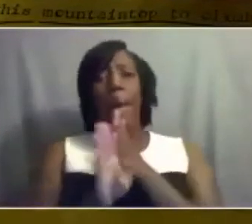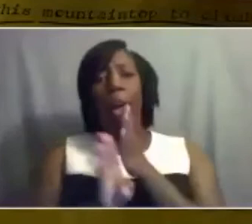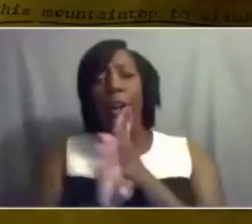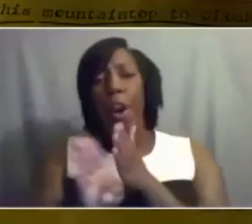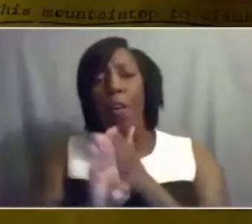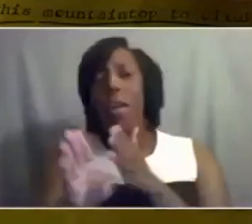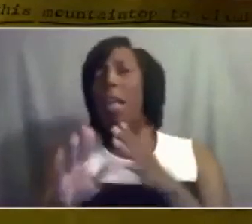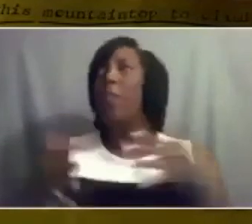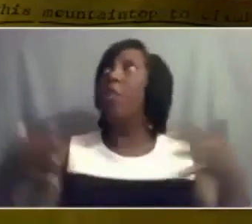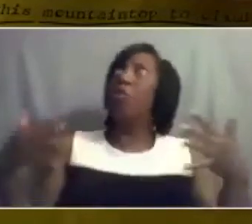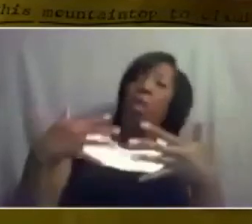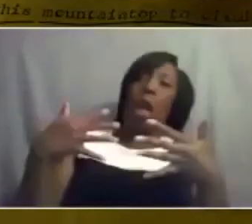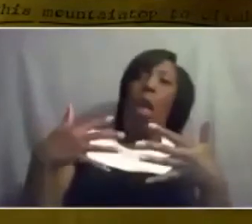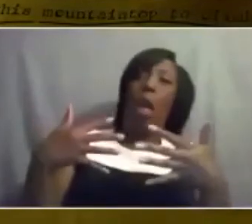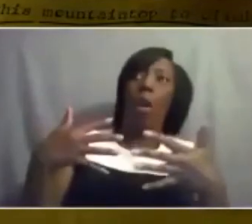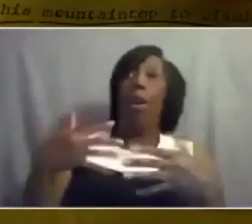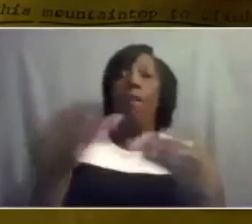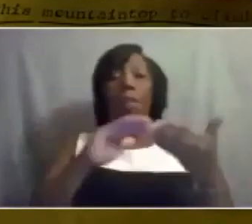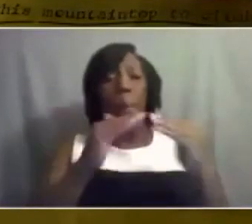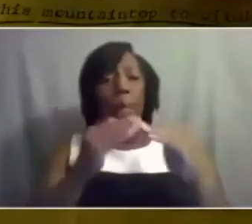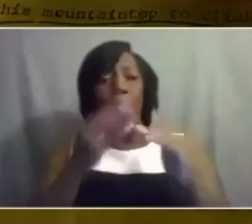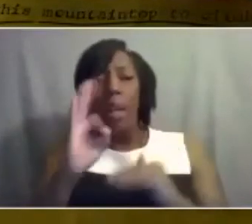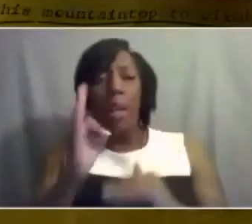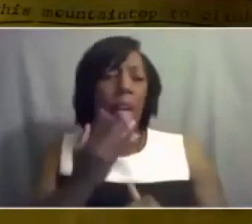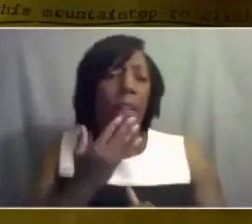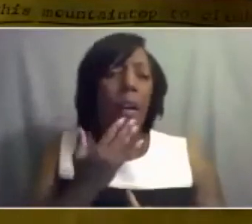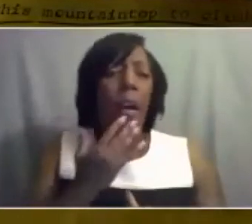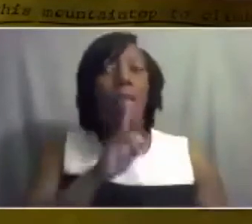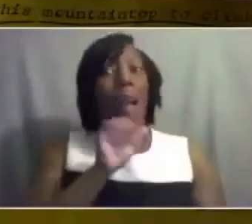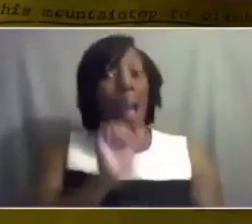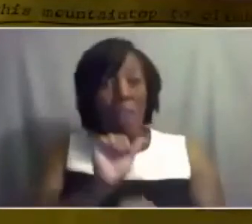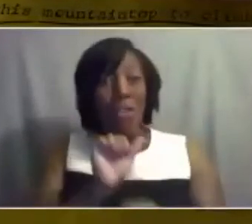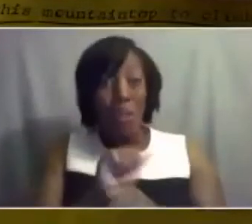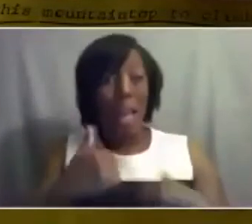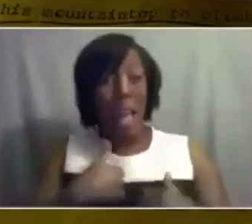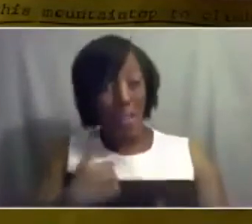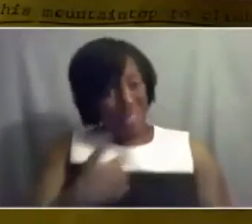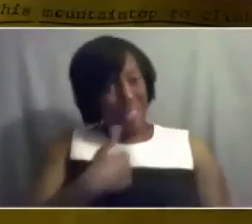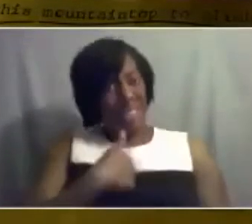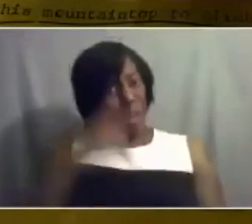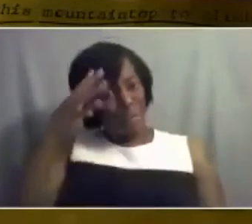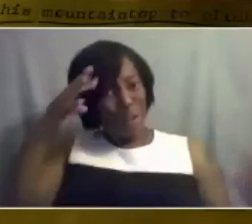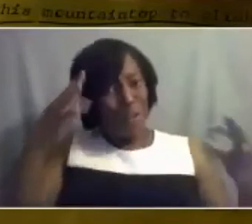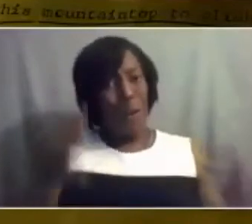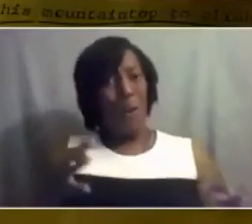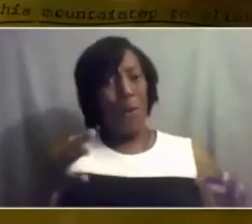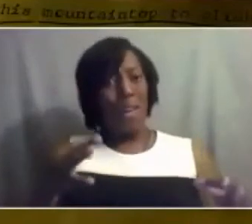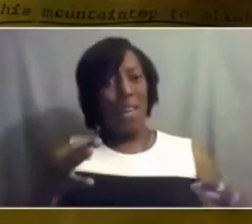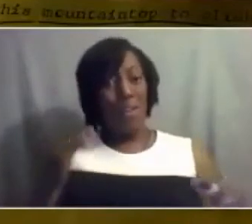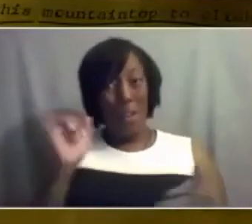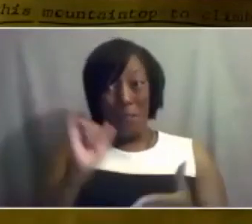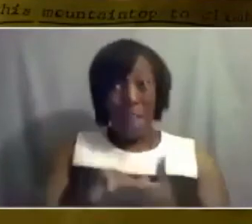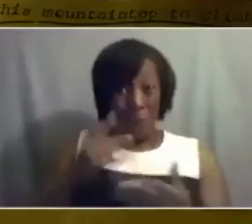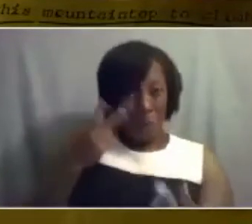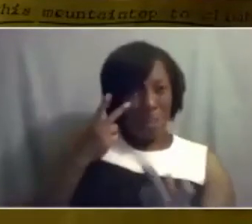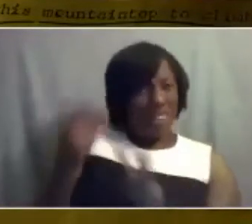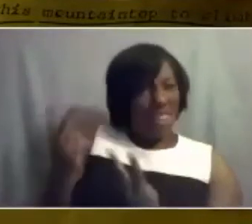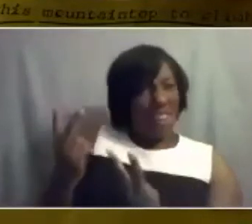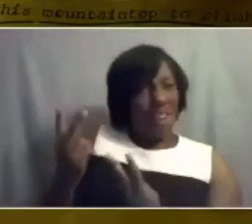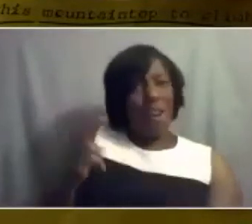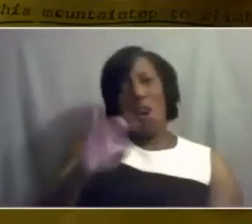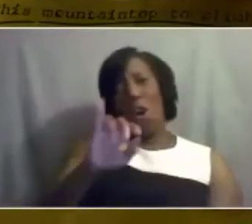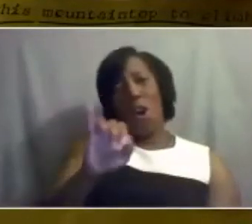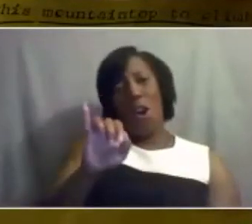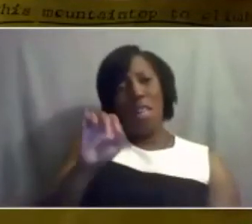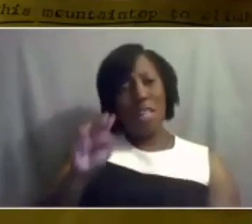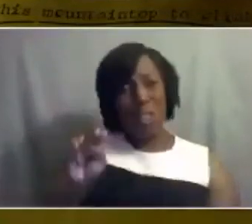of color and working class people actually having some self-determination power, right? Like that's actually what it was. What we saw on January 6th was